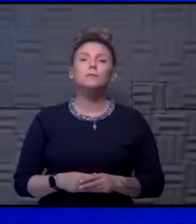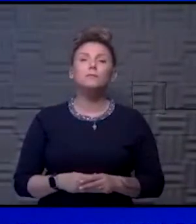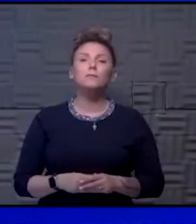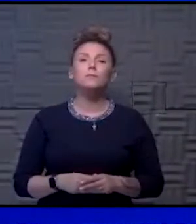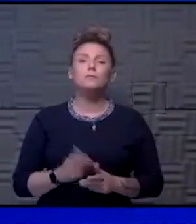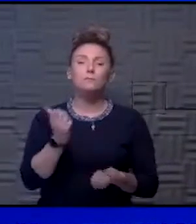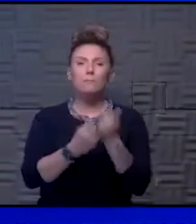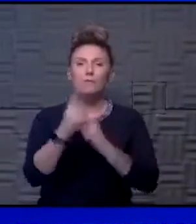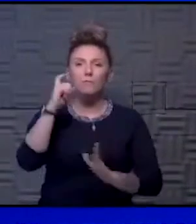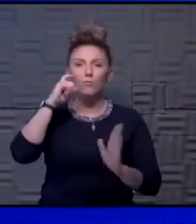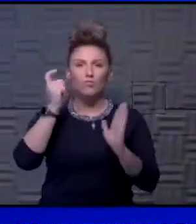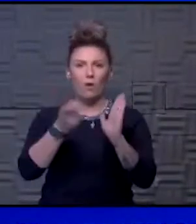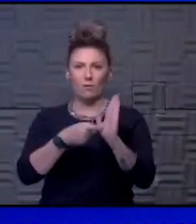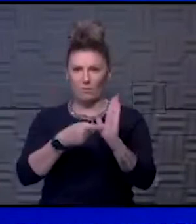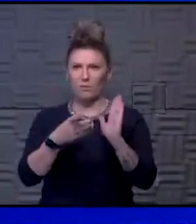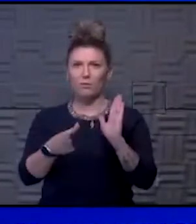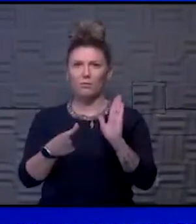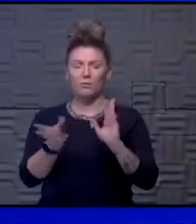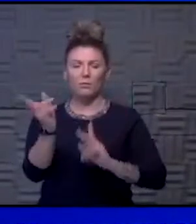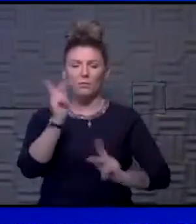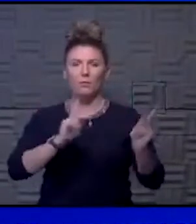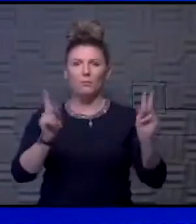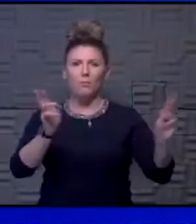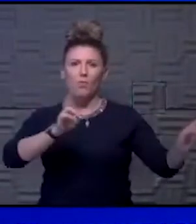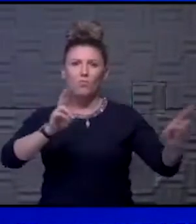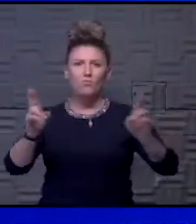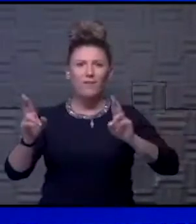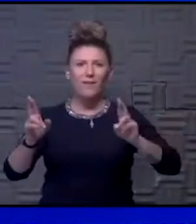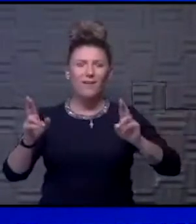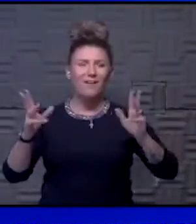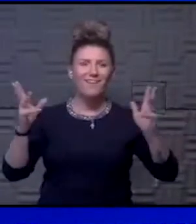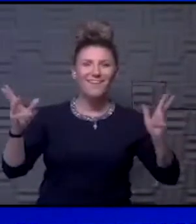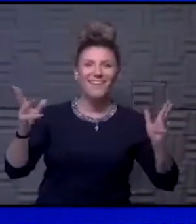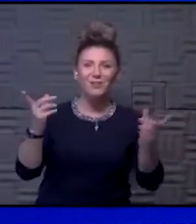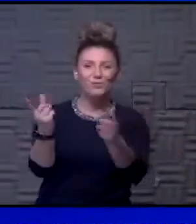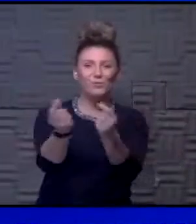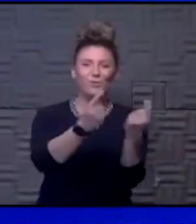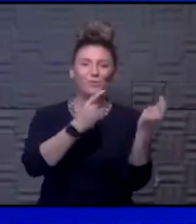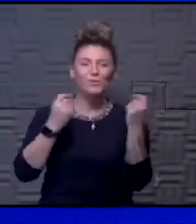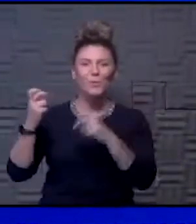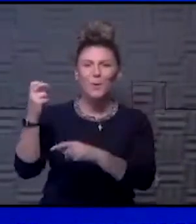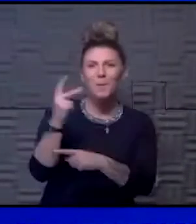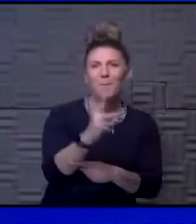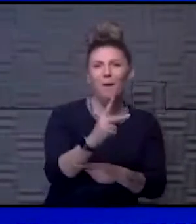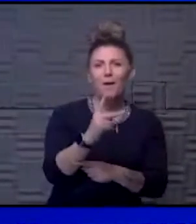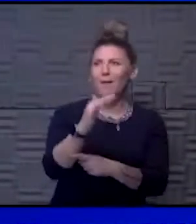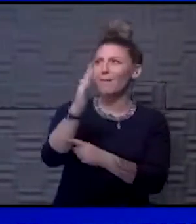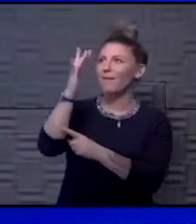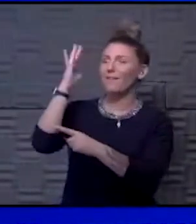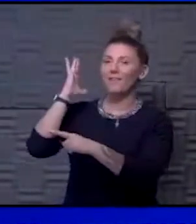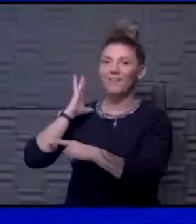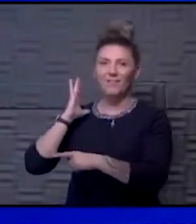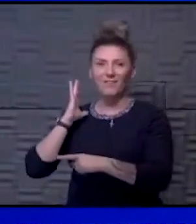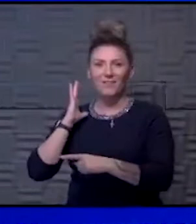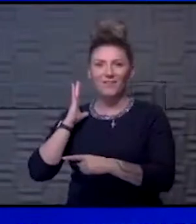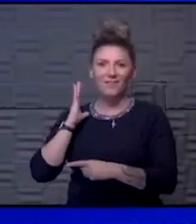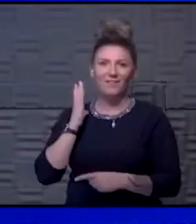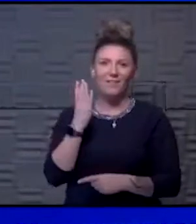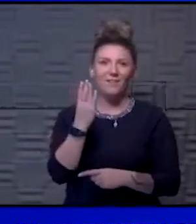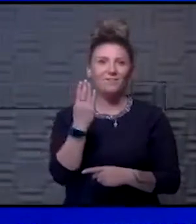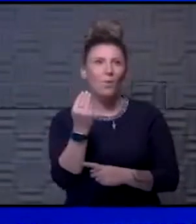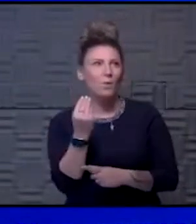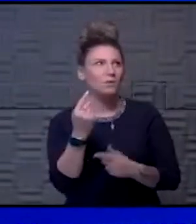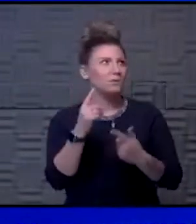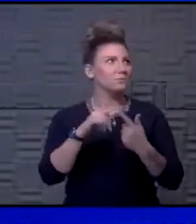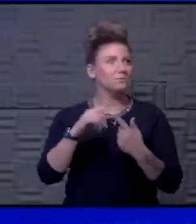ready to move back to doing things in a way maybe that they did 14 or 15 or